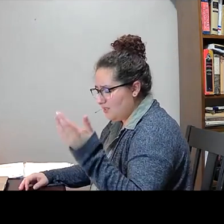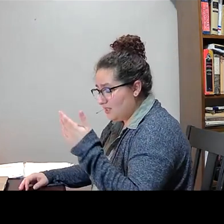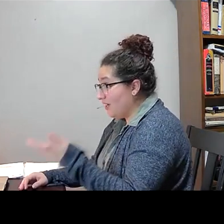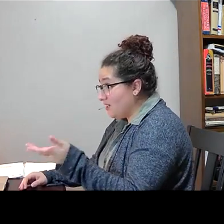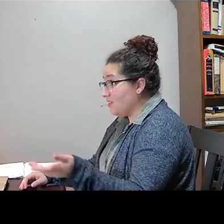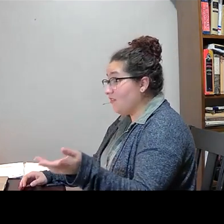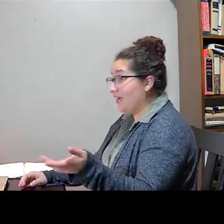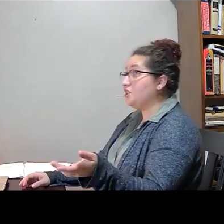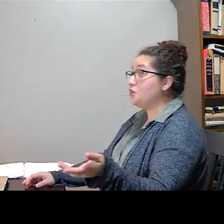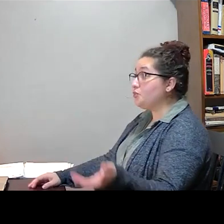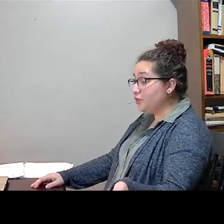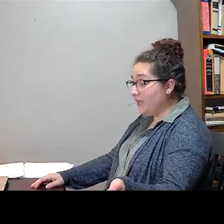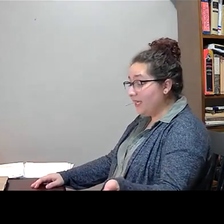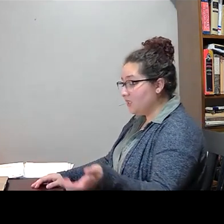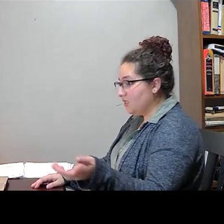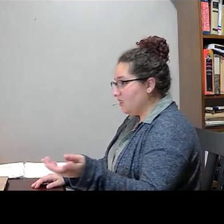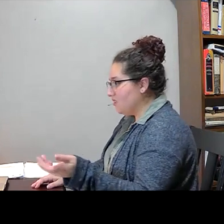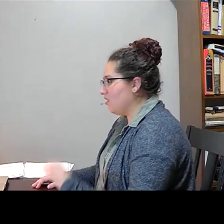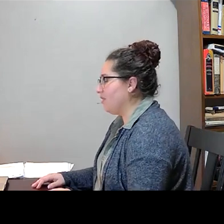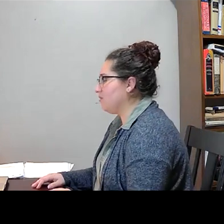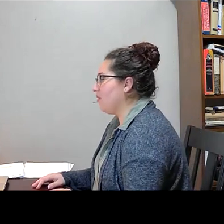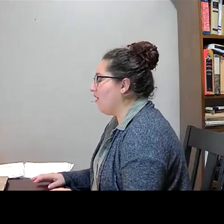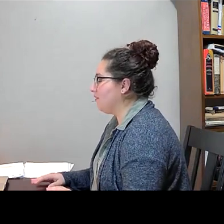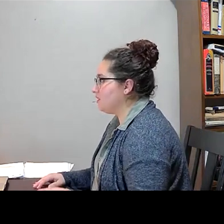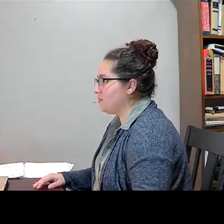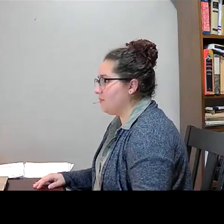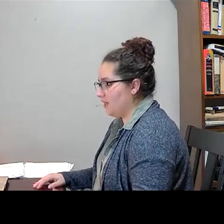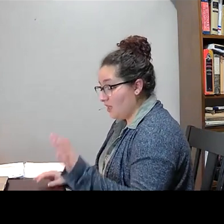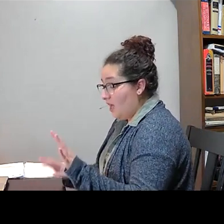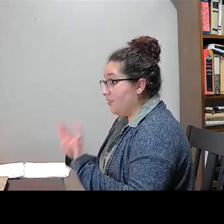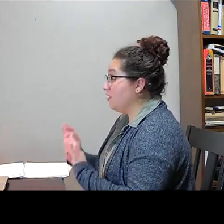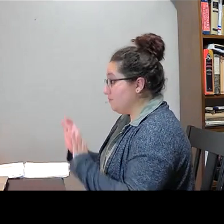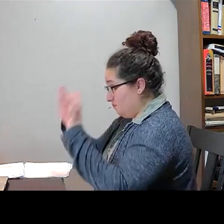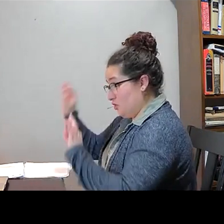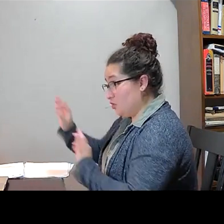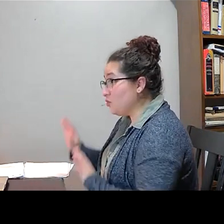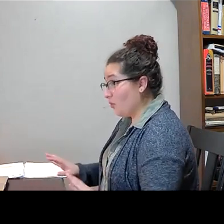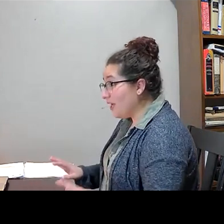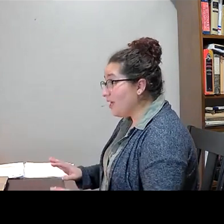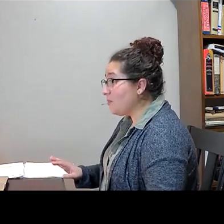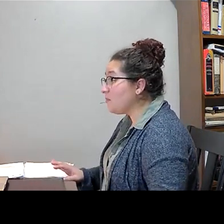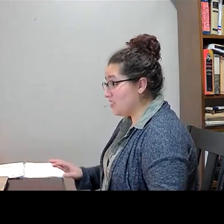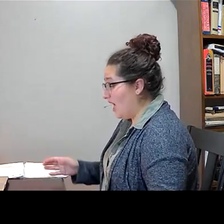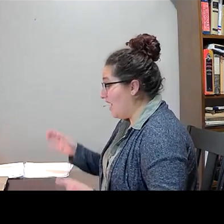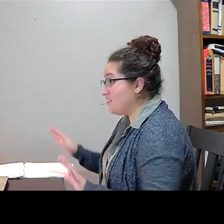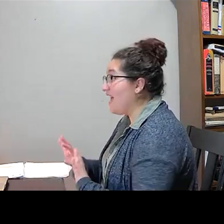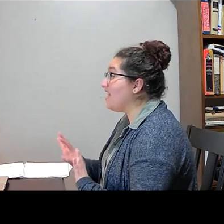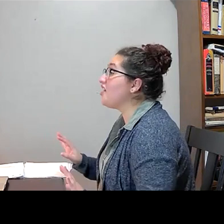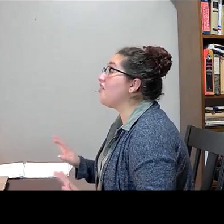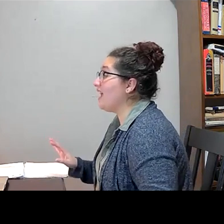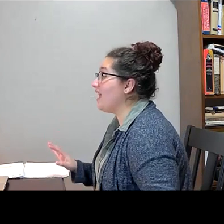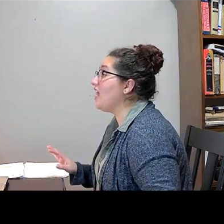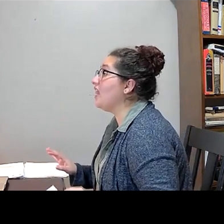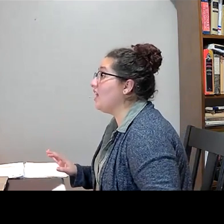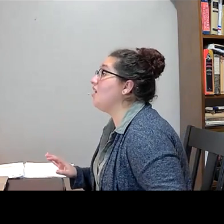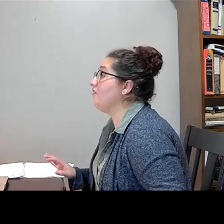this, leaving us in financial ruin. It's all about the profit with these banks. They're destroying people's lives, and